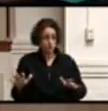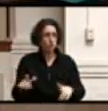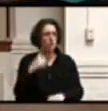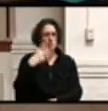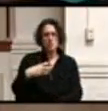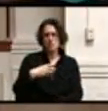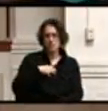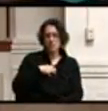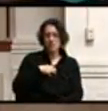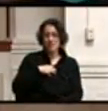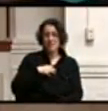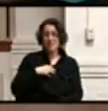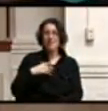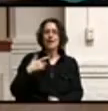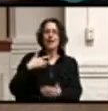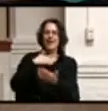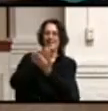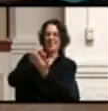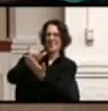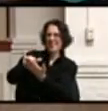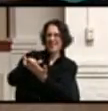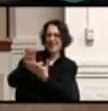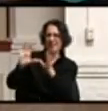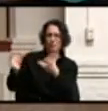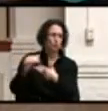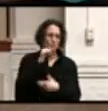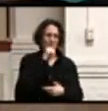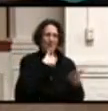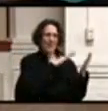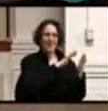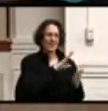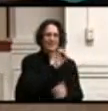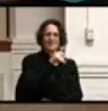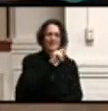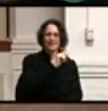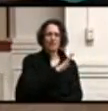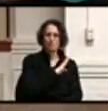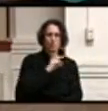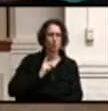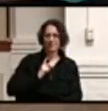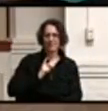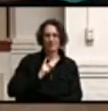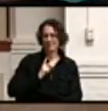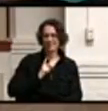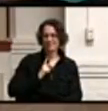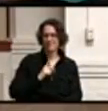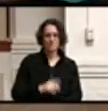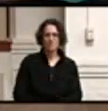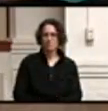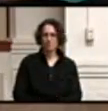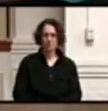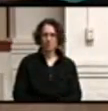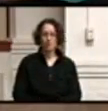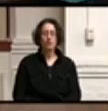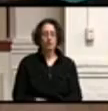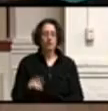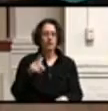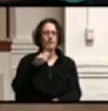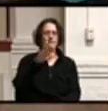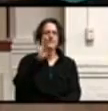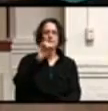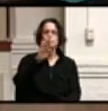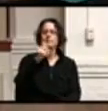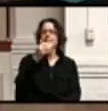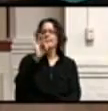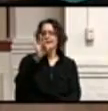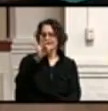When does that process happen? When will you go before the DRB? Well, that's why we're here tonight, because the first submitted meeting plans. Is the 19th.